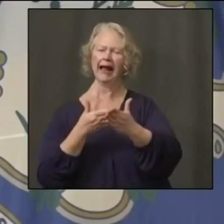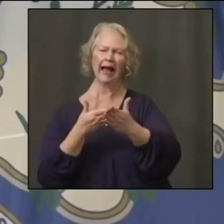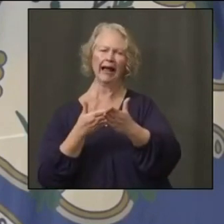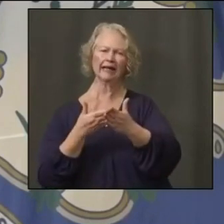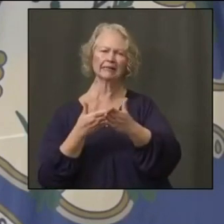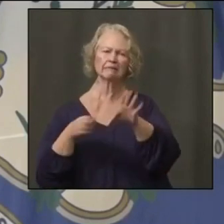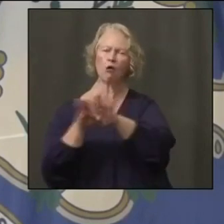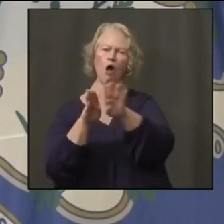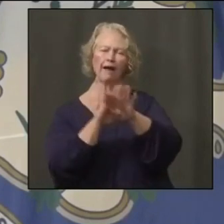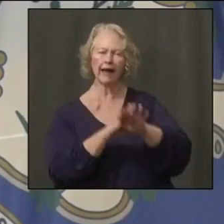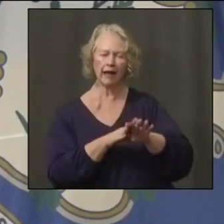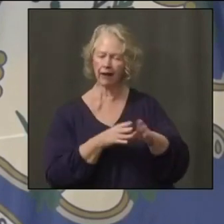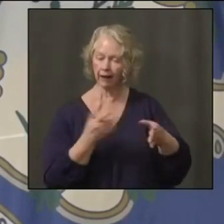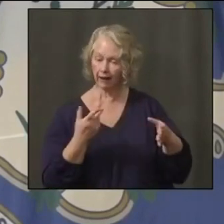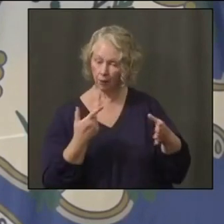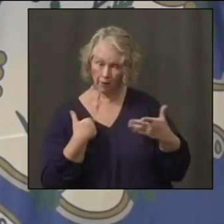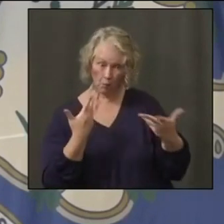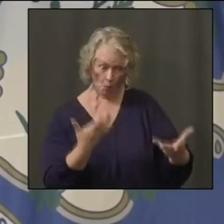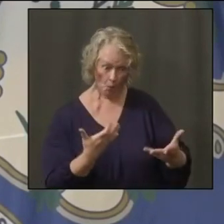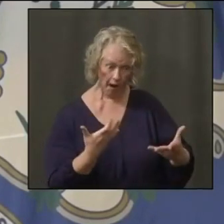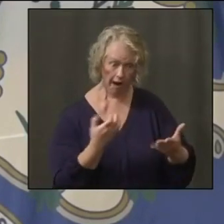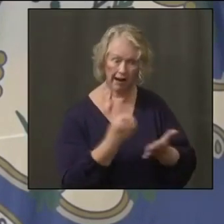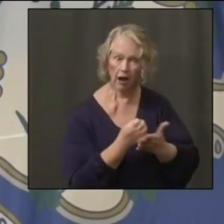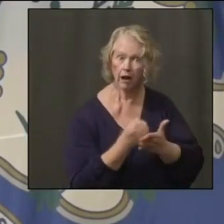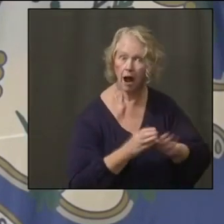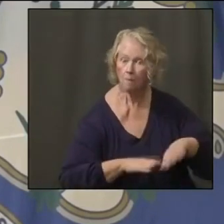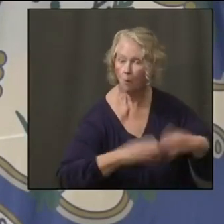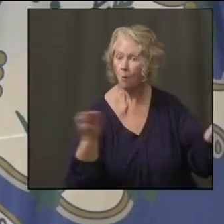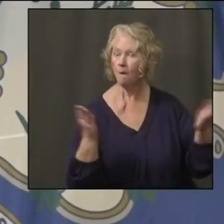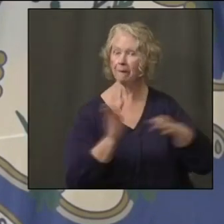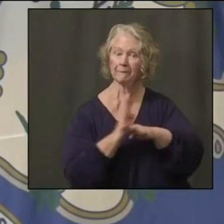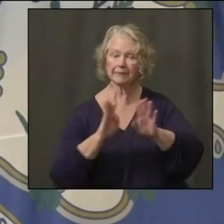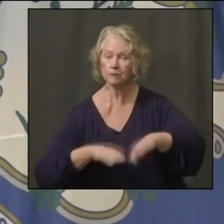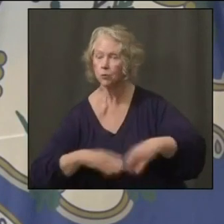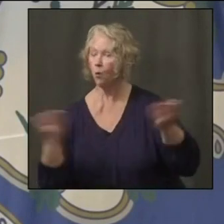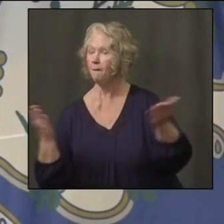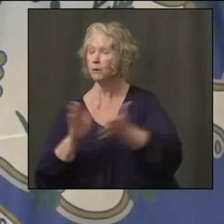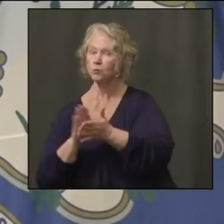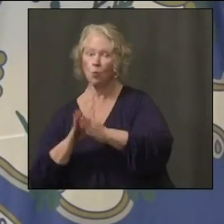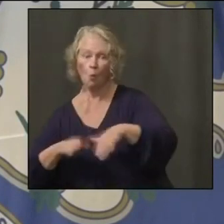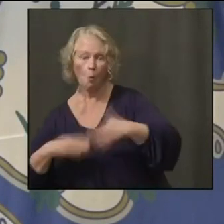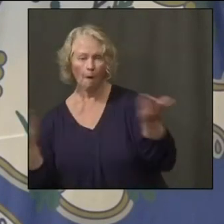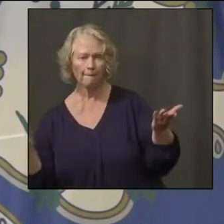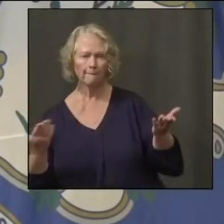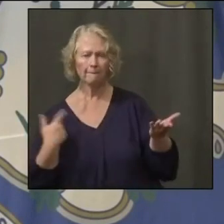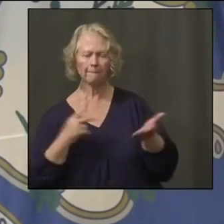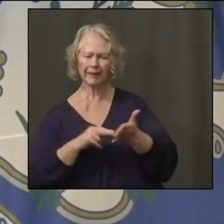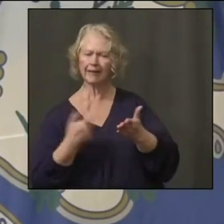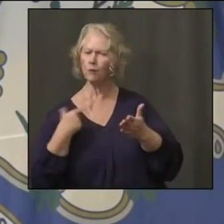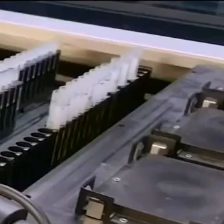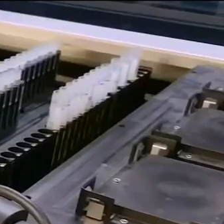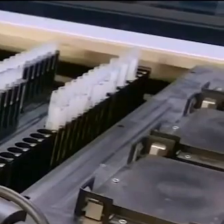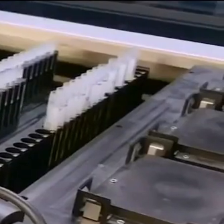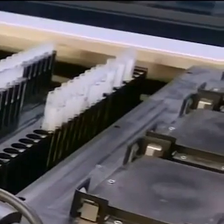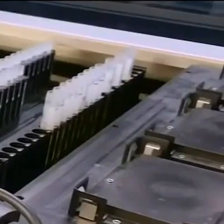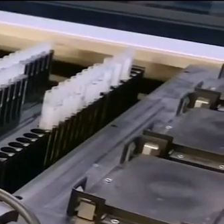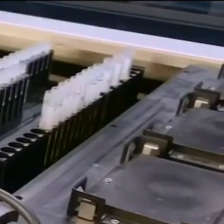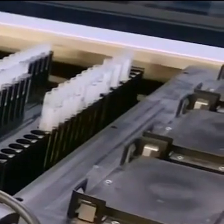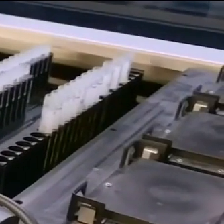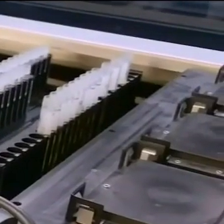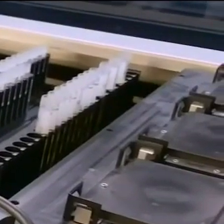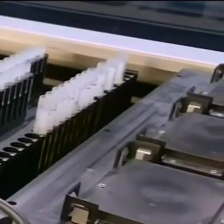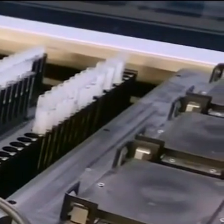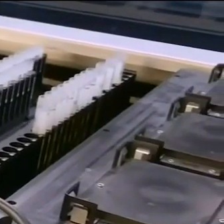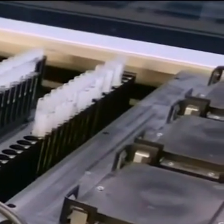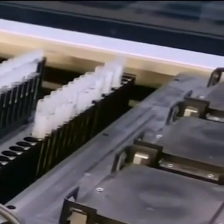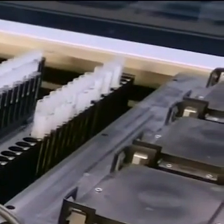keep our economy open, keep our schools open, is A, taking the necessary precautions. No serious